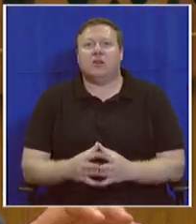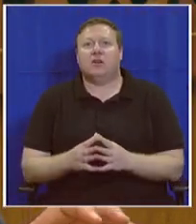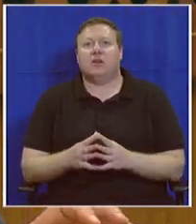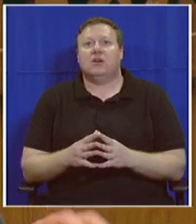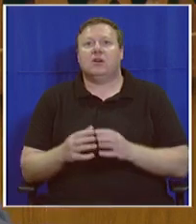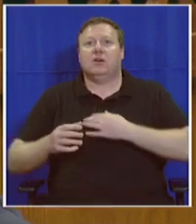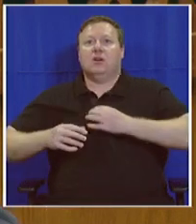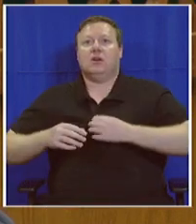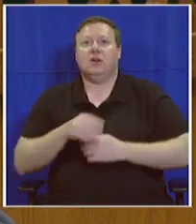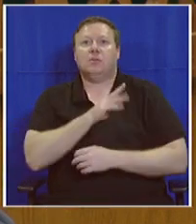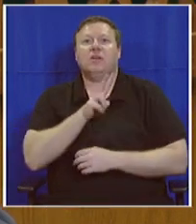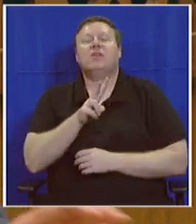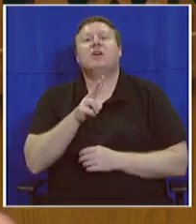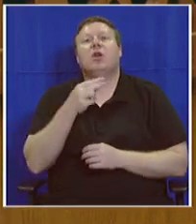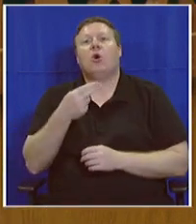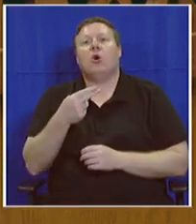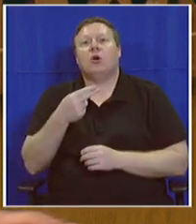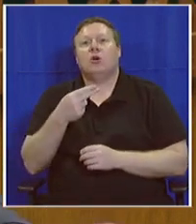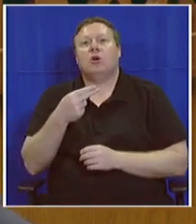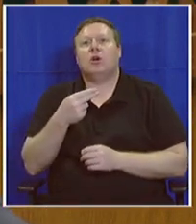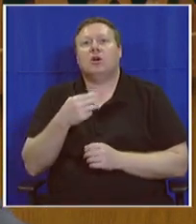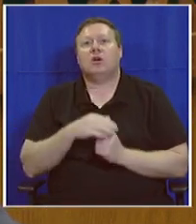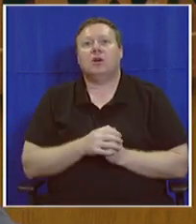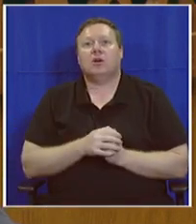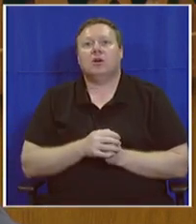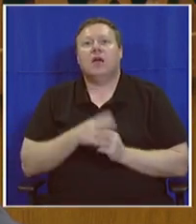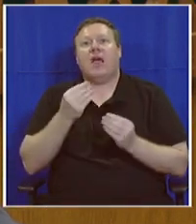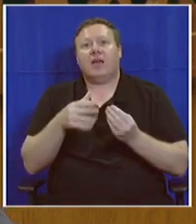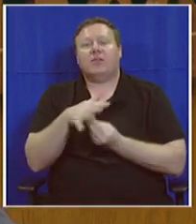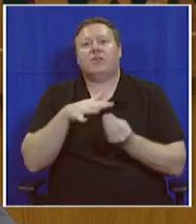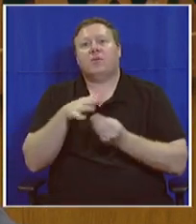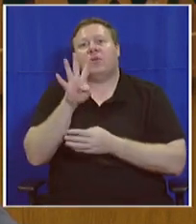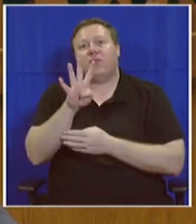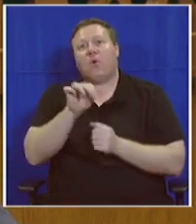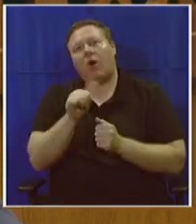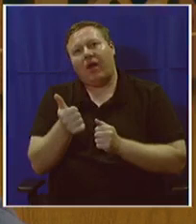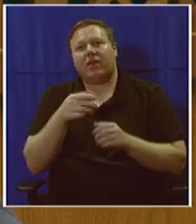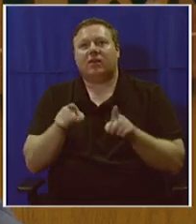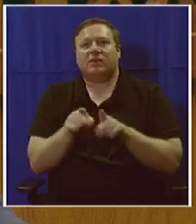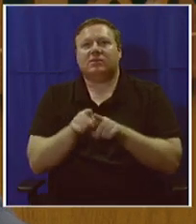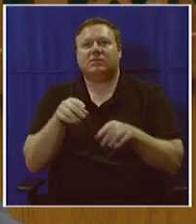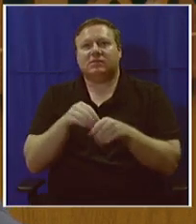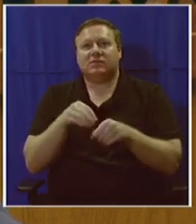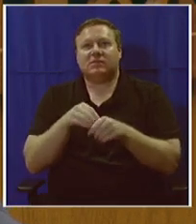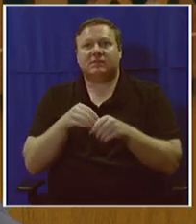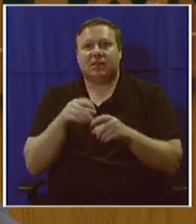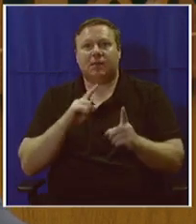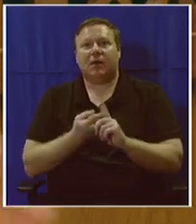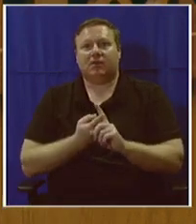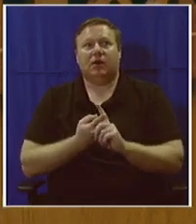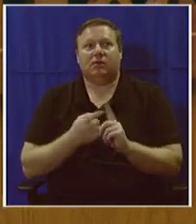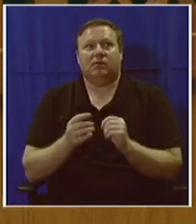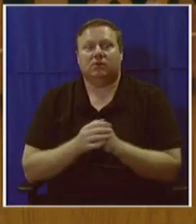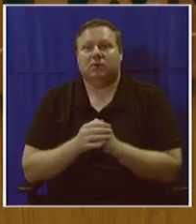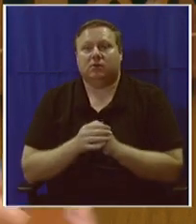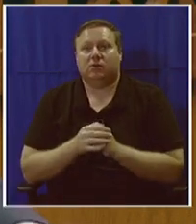Shlongwa, and as well as to the families of the four others who died tragically in the same accident. Other members have very eloquently